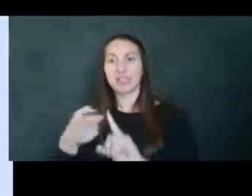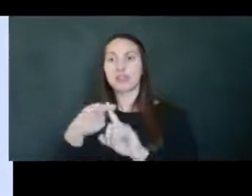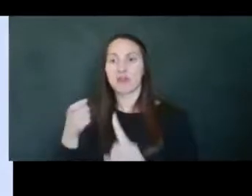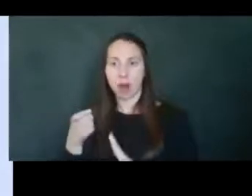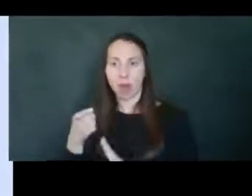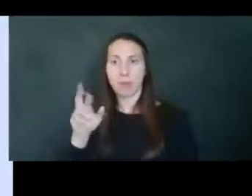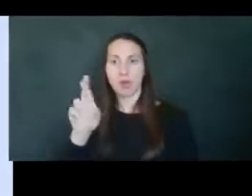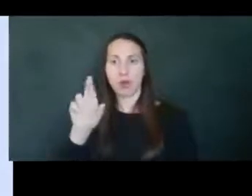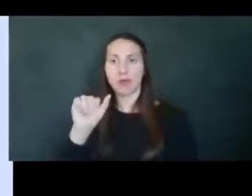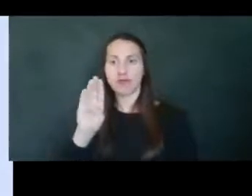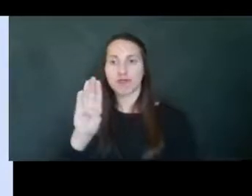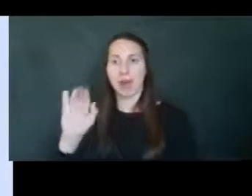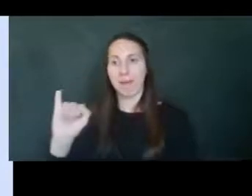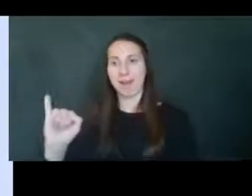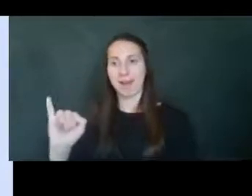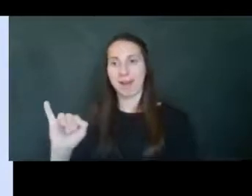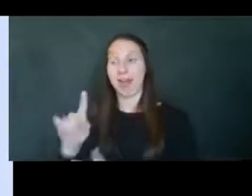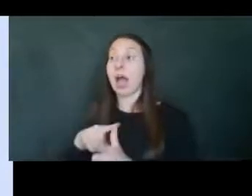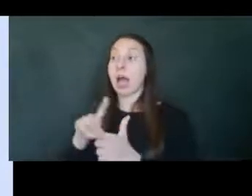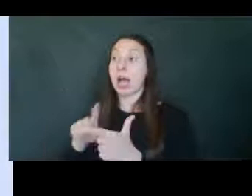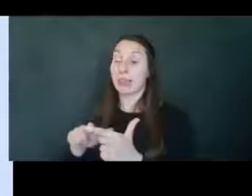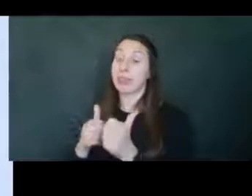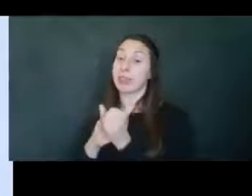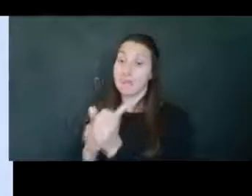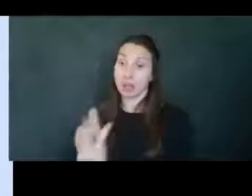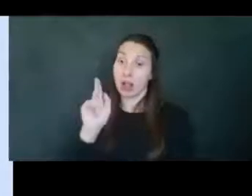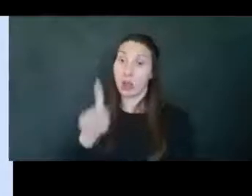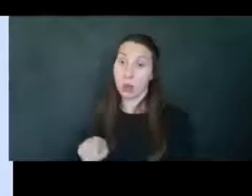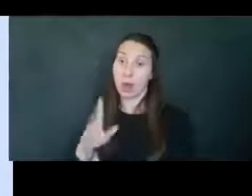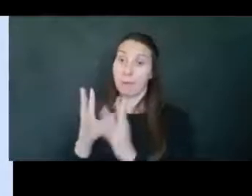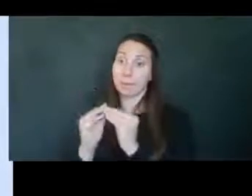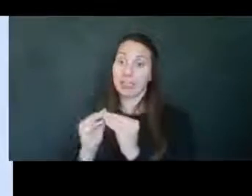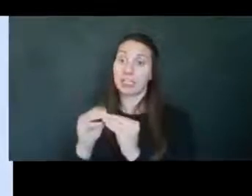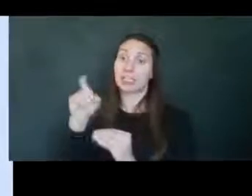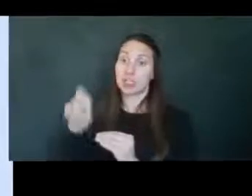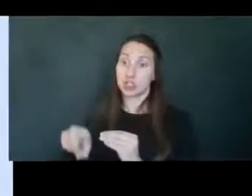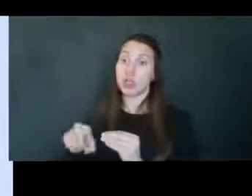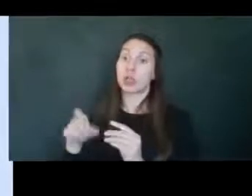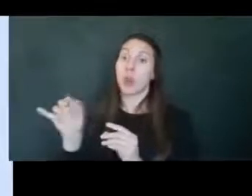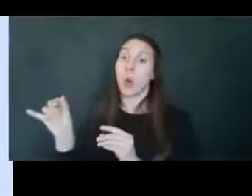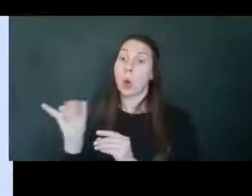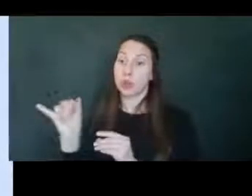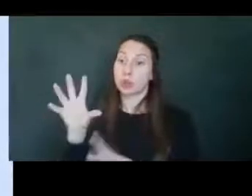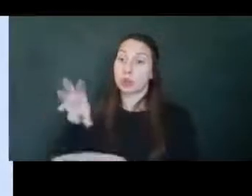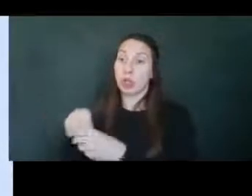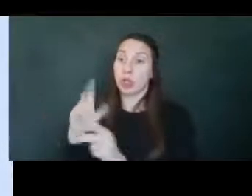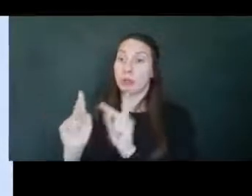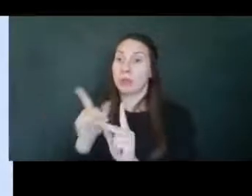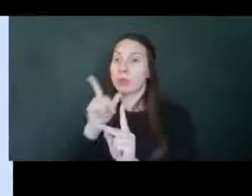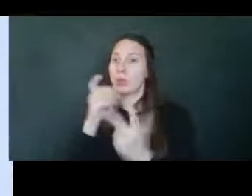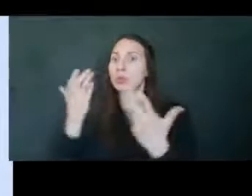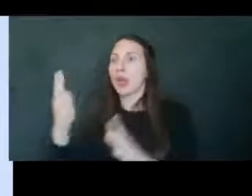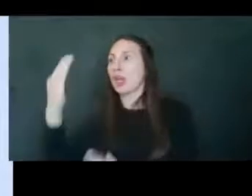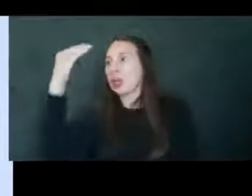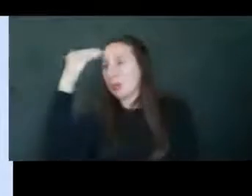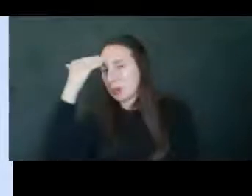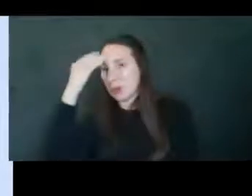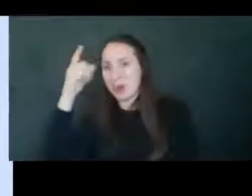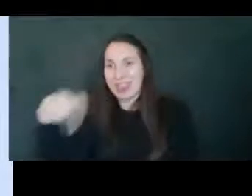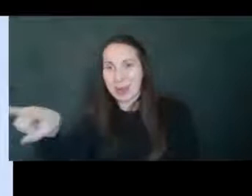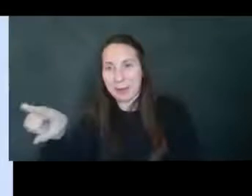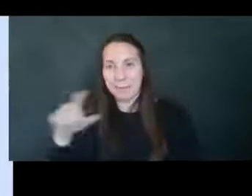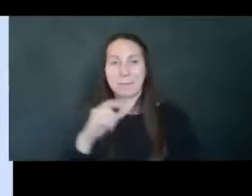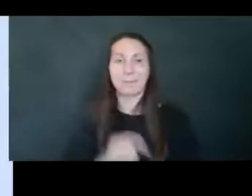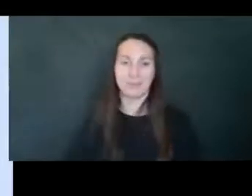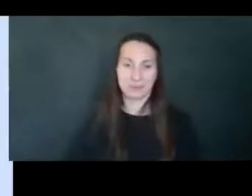from people who knew them. And it was very, very effective in all instances. Next slide,